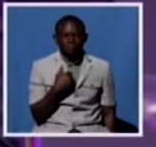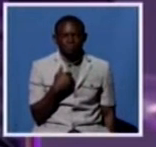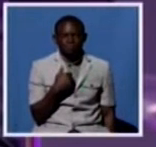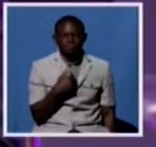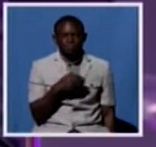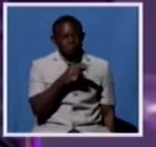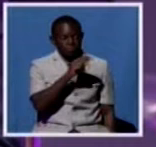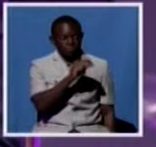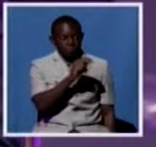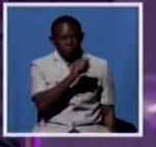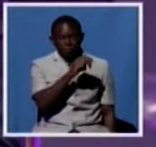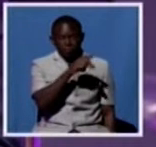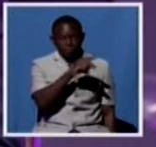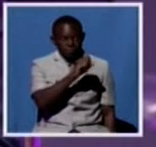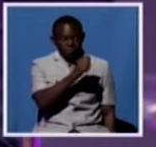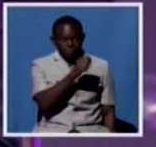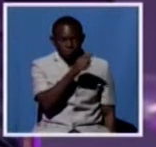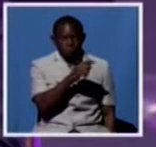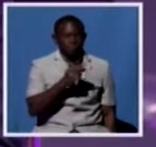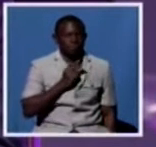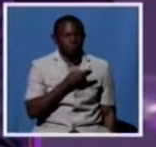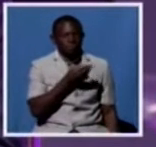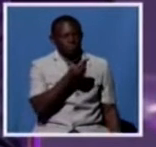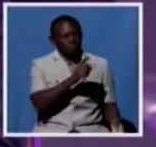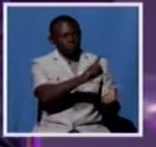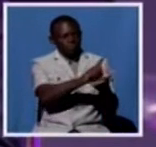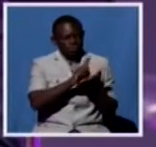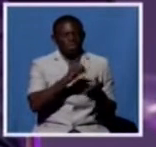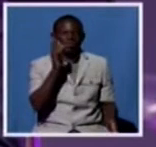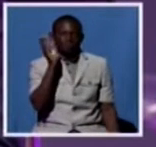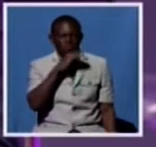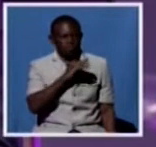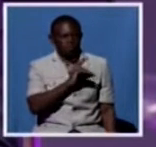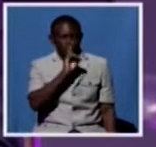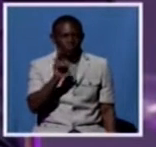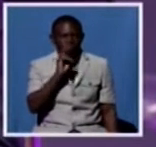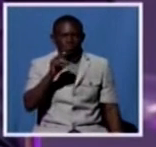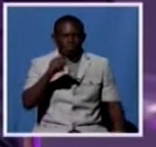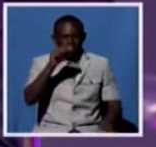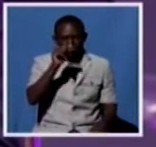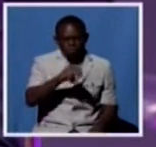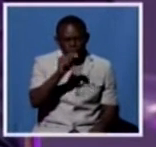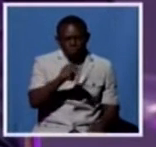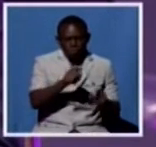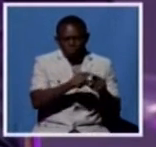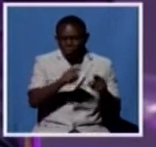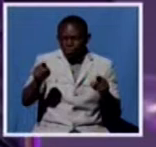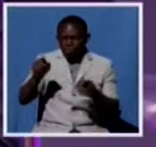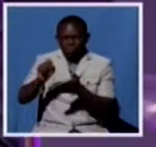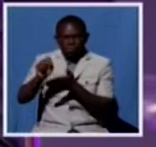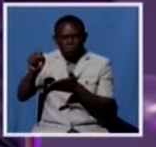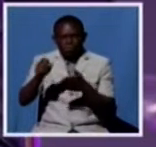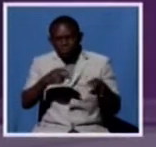NAPSA to just complete the corridor from Dola up all the way up to Solwezi. If you drive on the Chingola-Solwezi